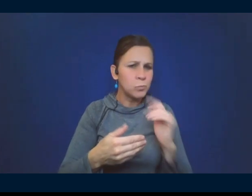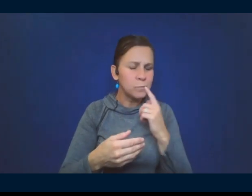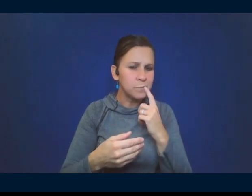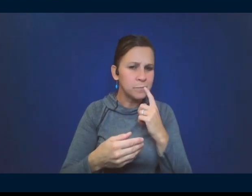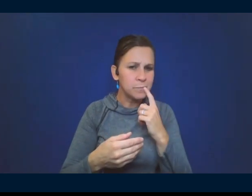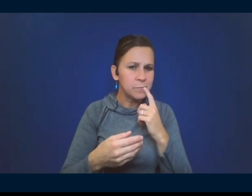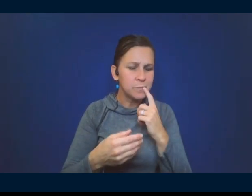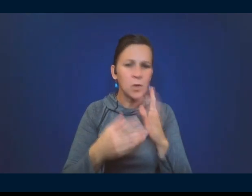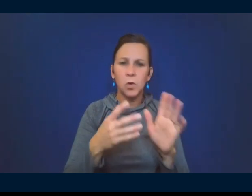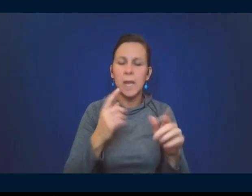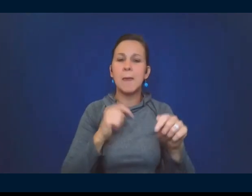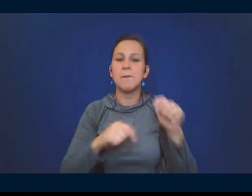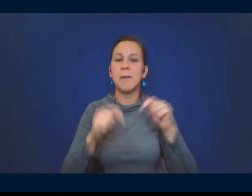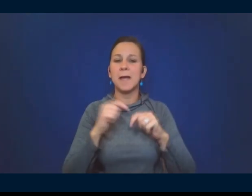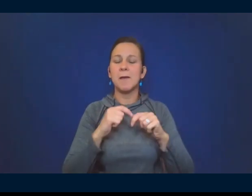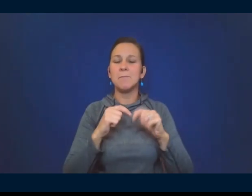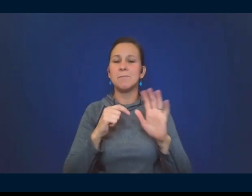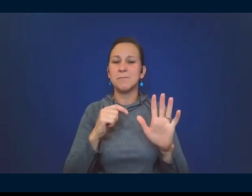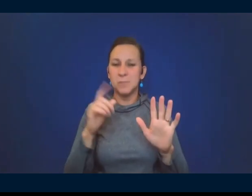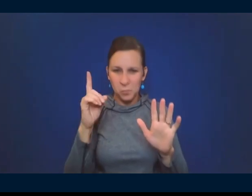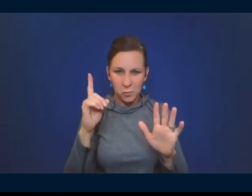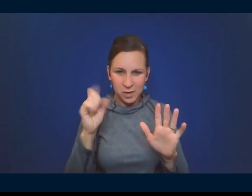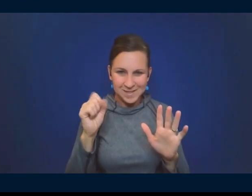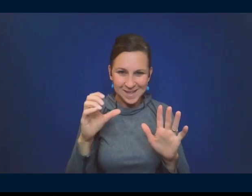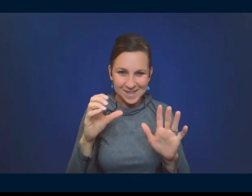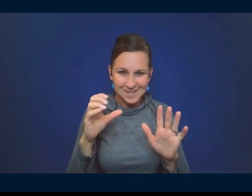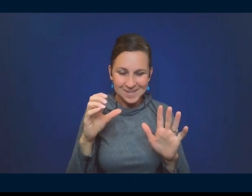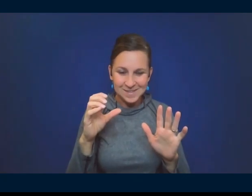let me just go back 1 second.